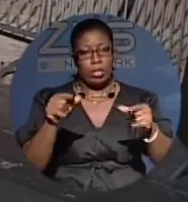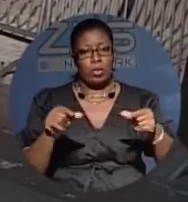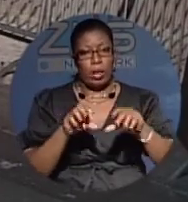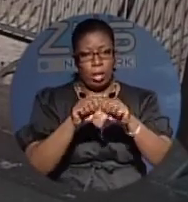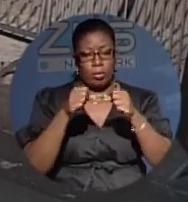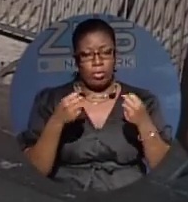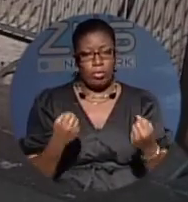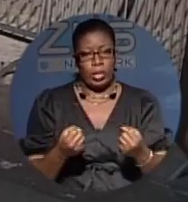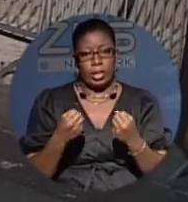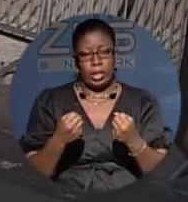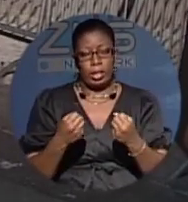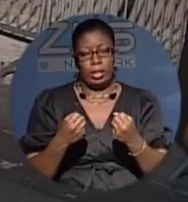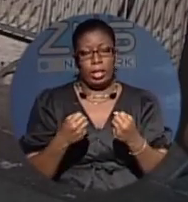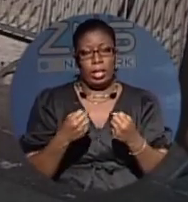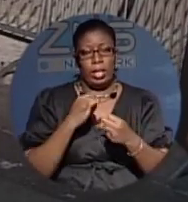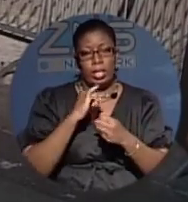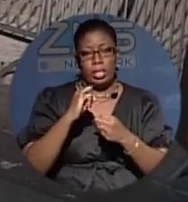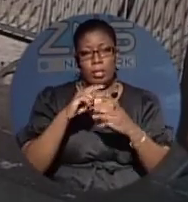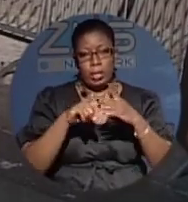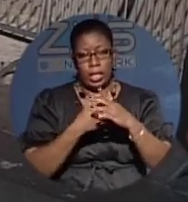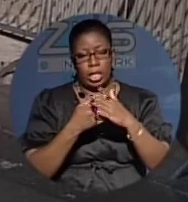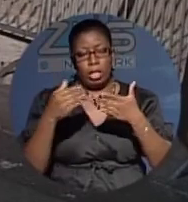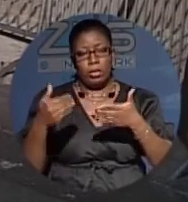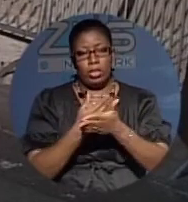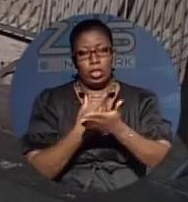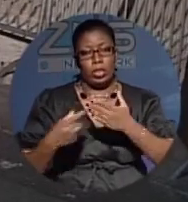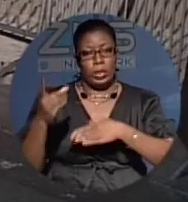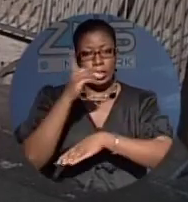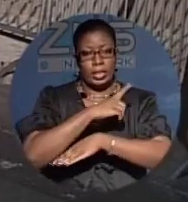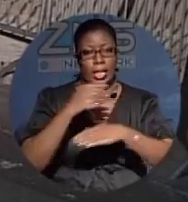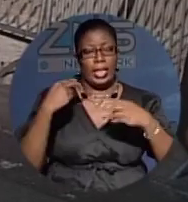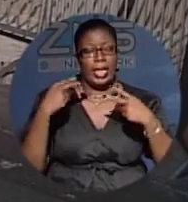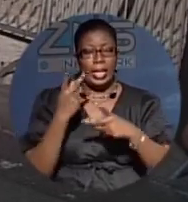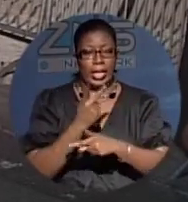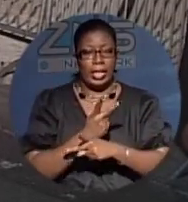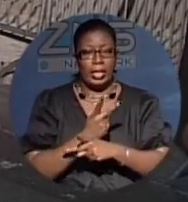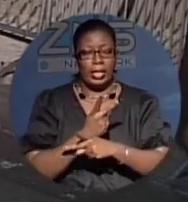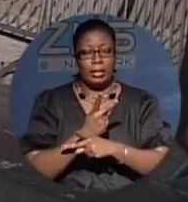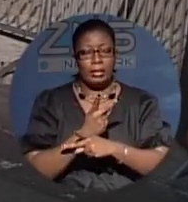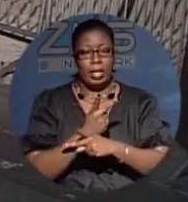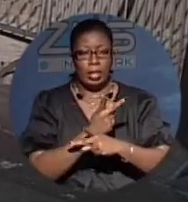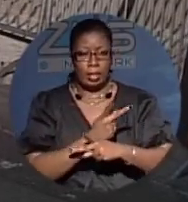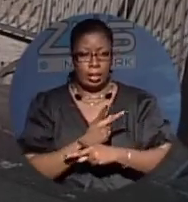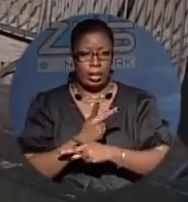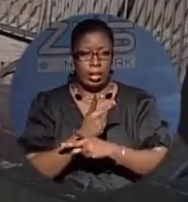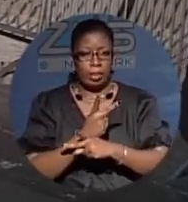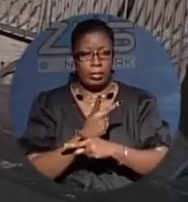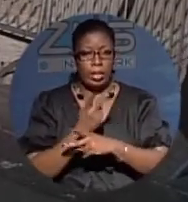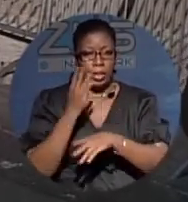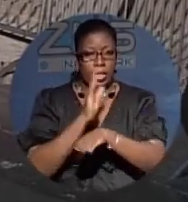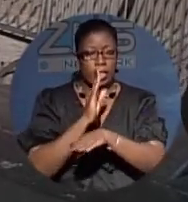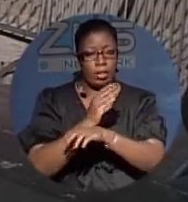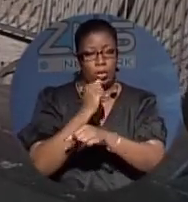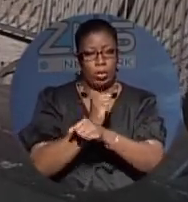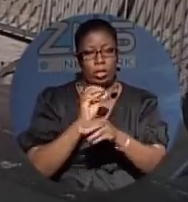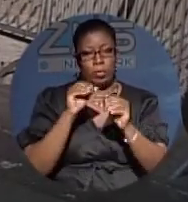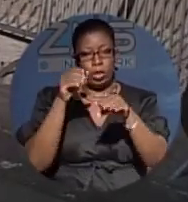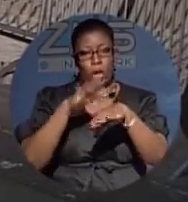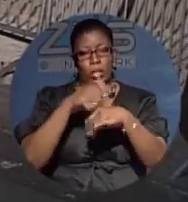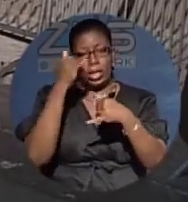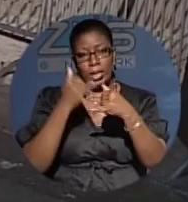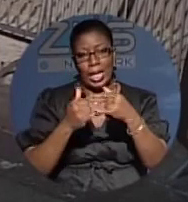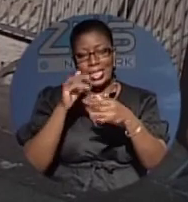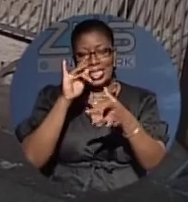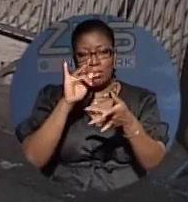groundbreaking signifies the beginning of a new day in healthcare in the Bahamas. Well, this evening, the workers are putting on the